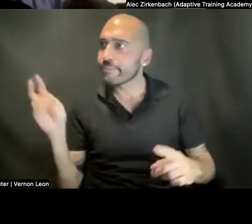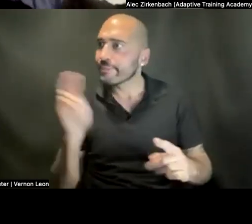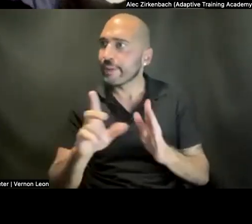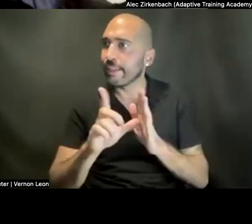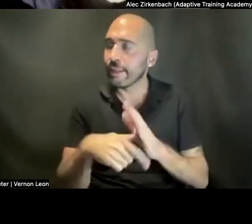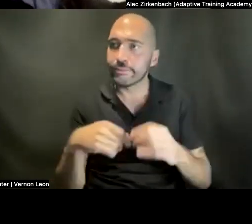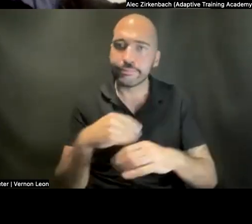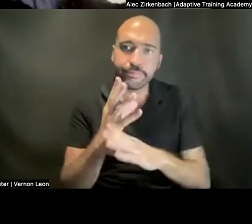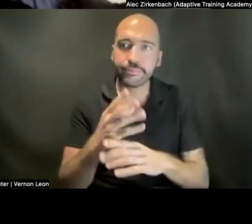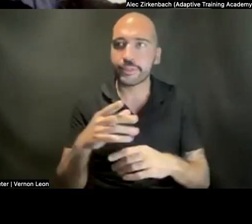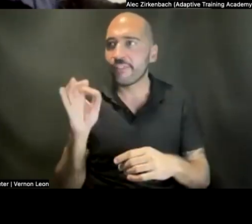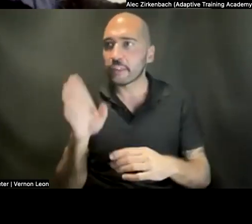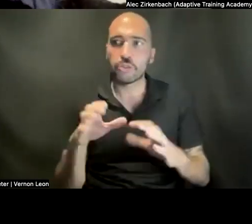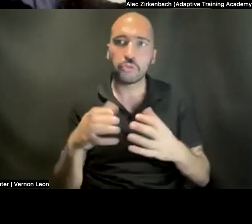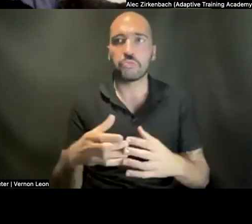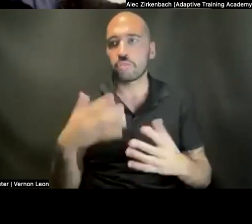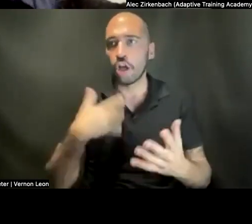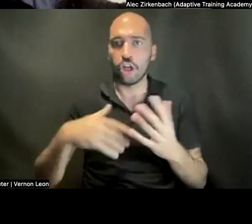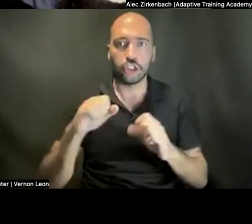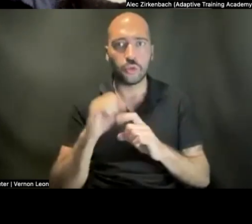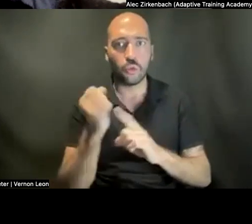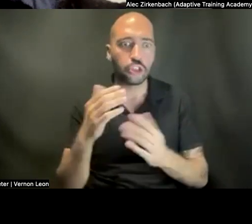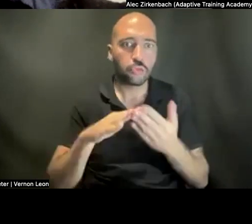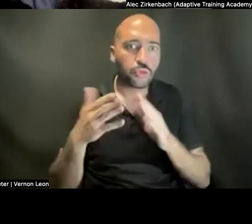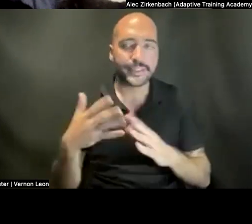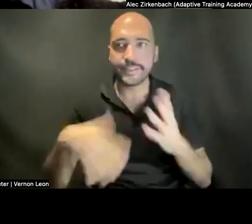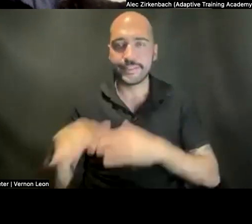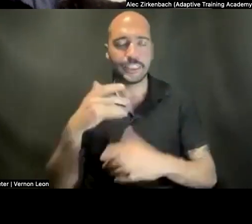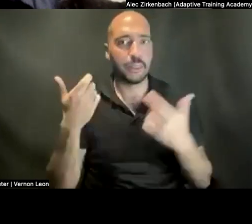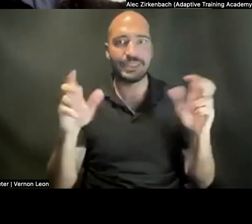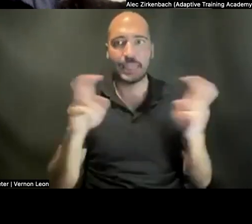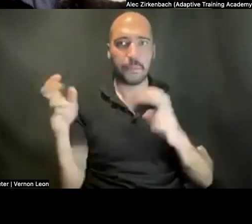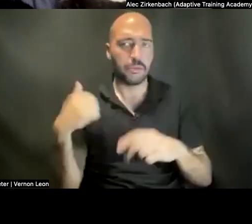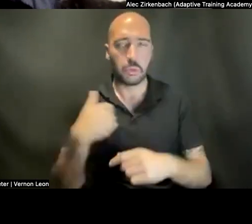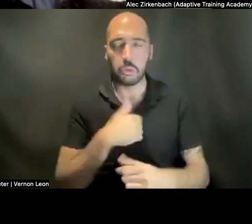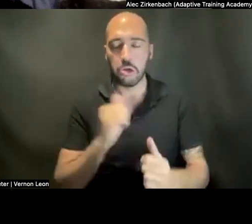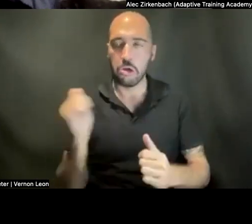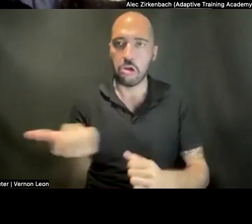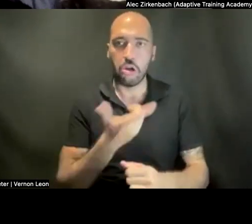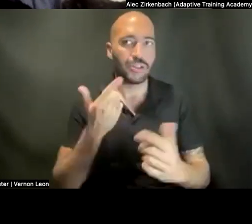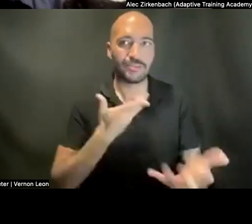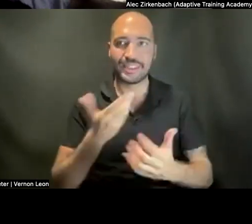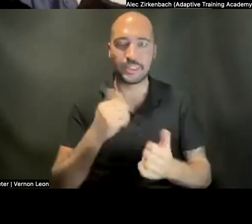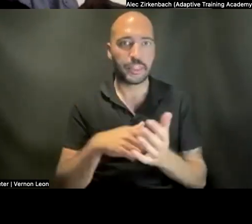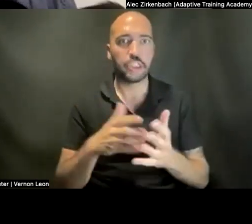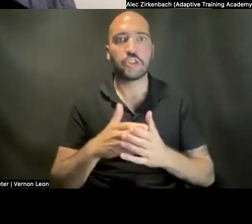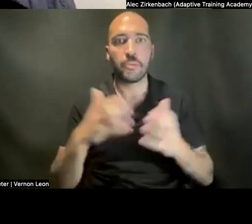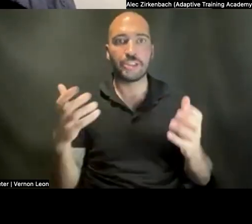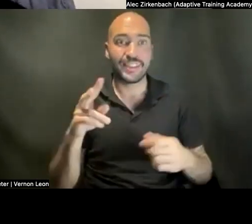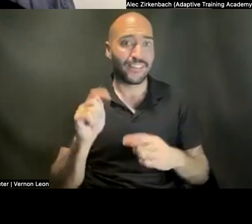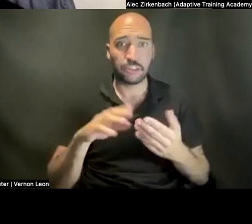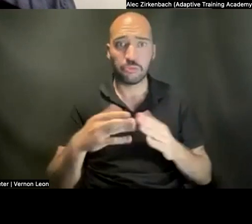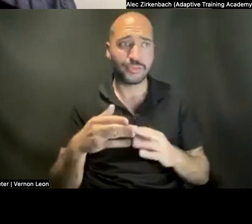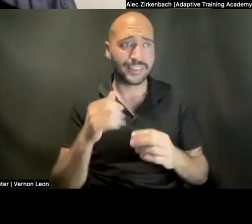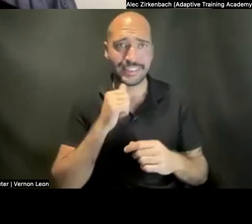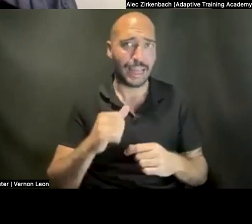social community, that is such a huge topic because we all deal with it so much. And the veteran community is not